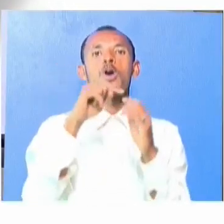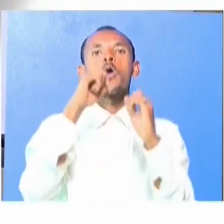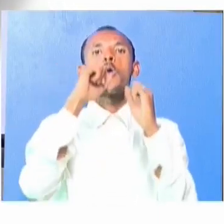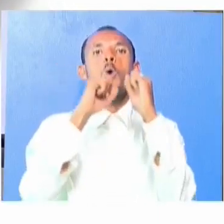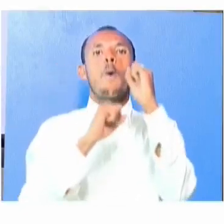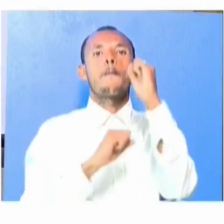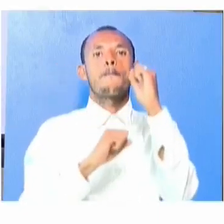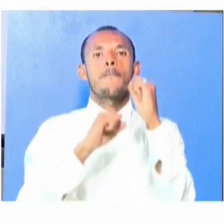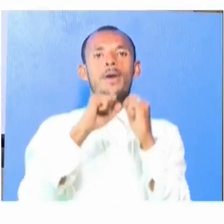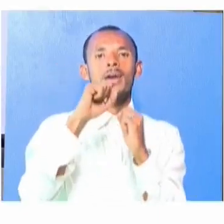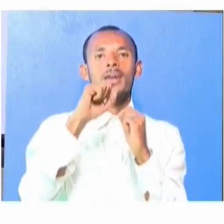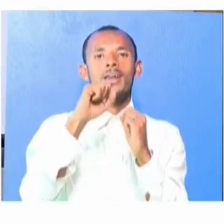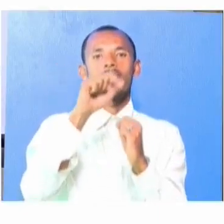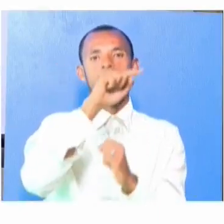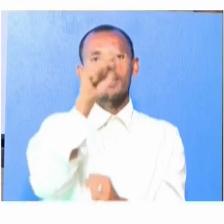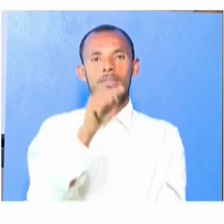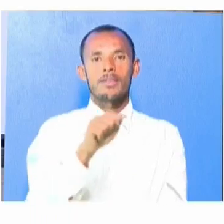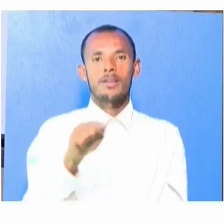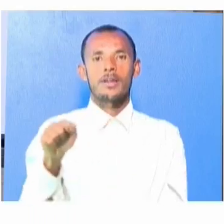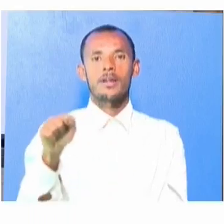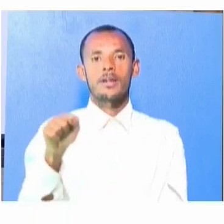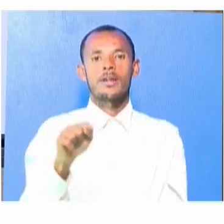compare integers,